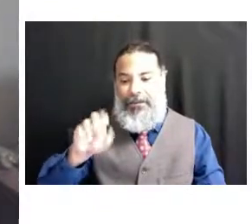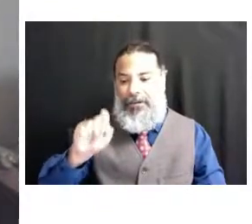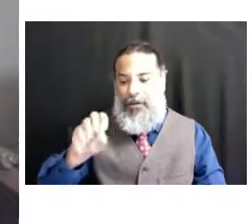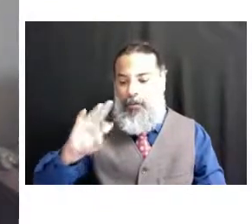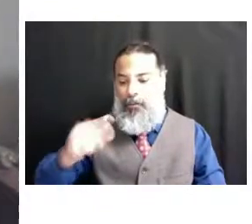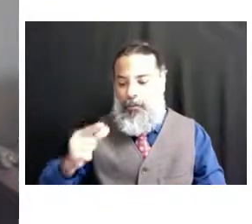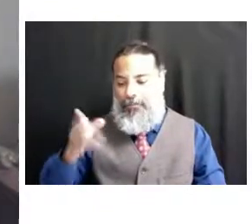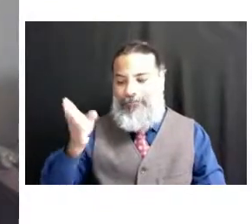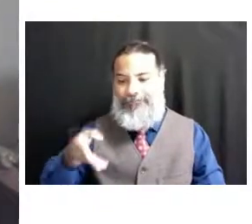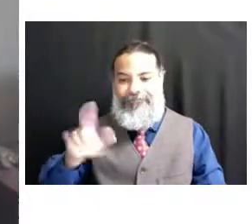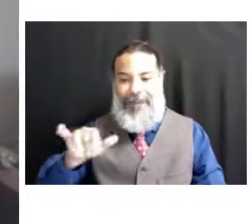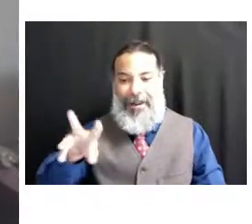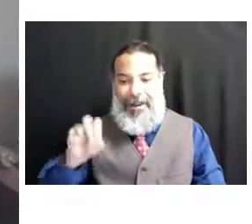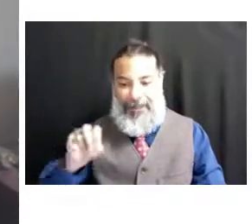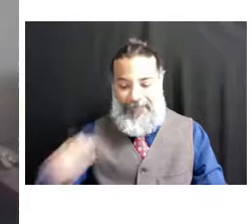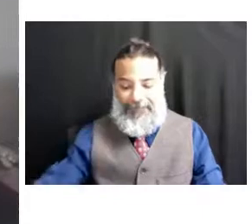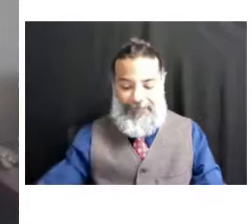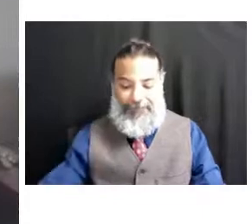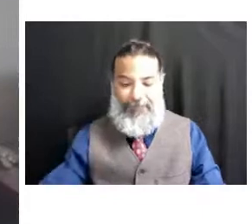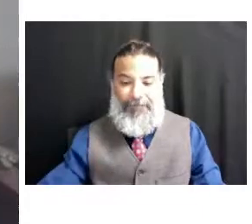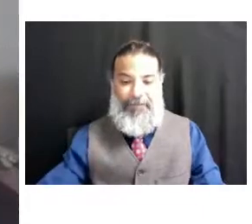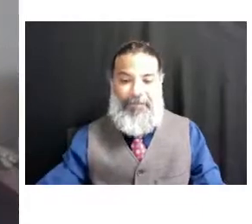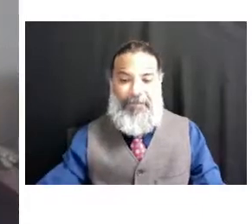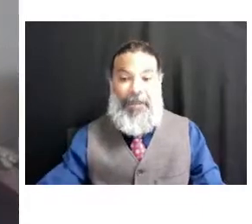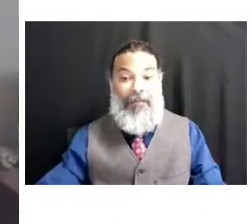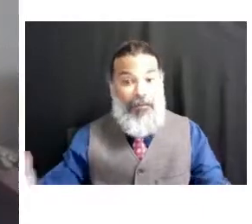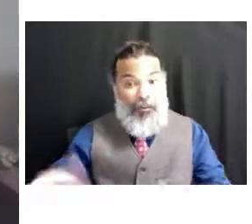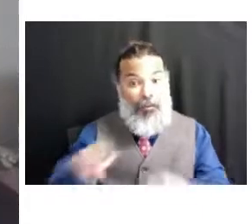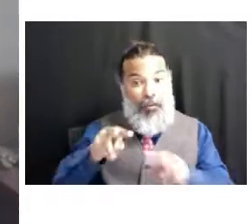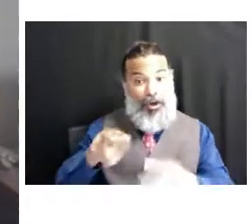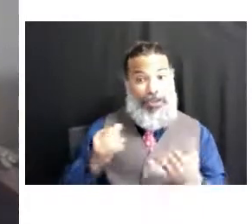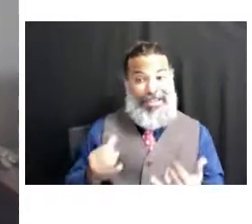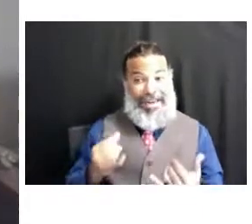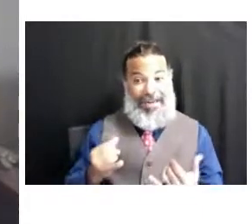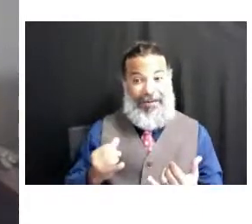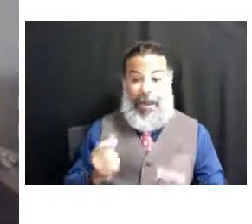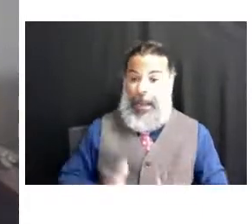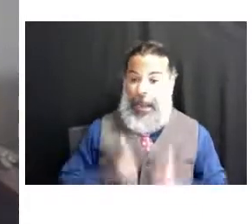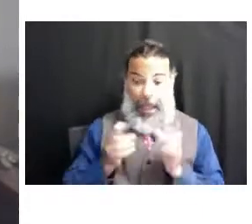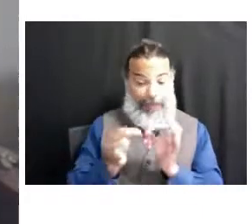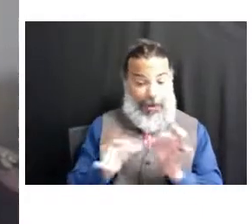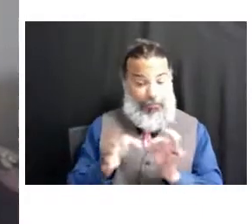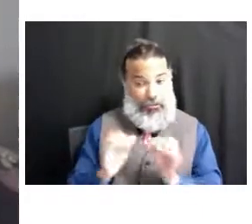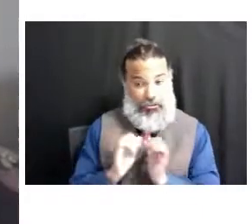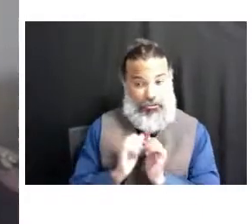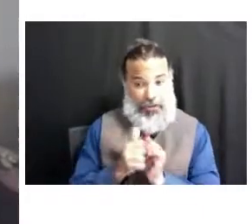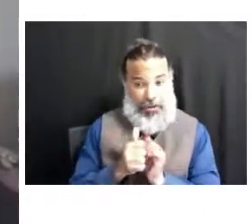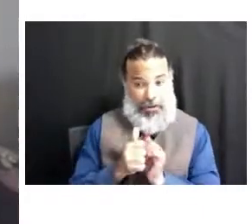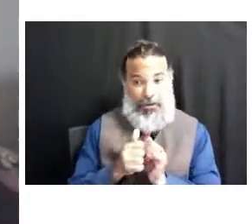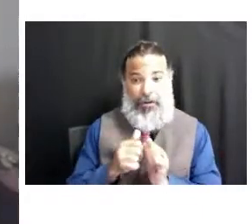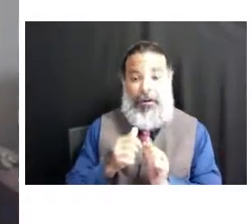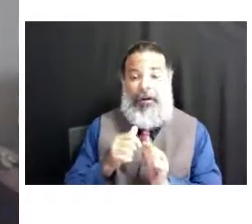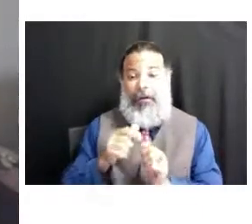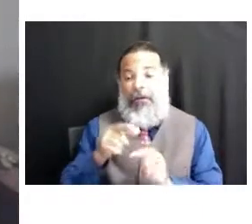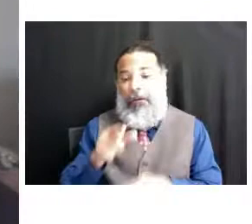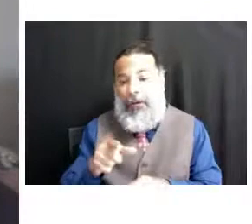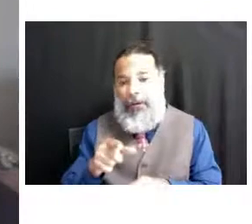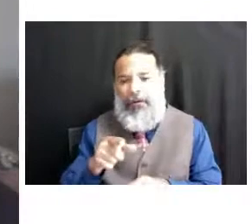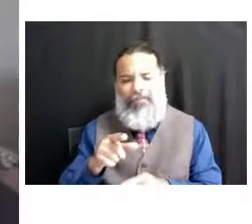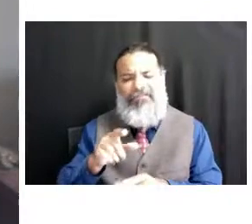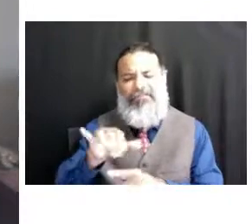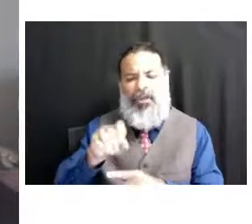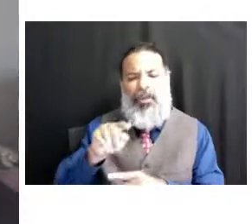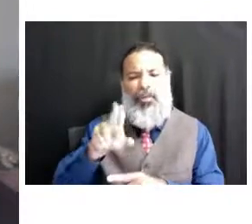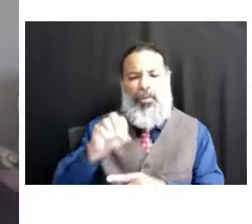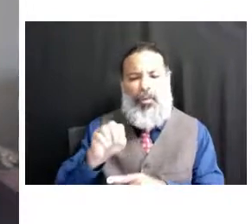www.thepealecenter.org/live. For those of you who are currently watching from the Peale's website, live captions can be seen not only in the YouTube